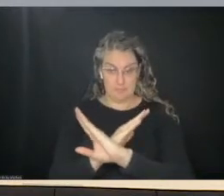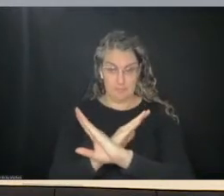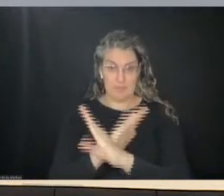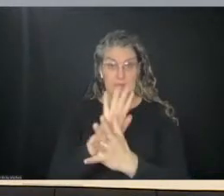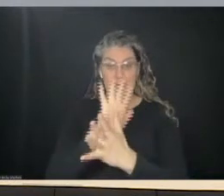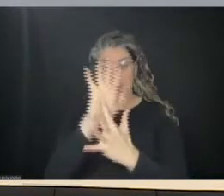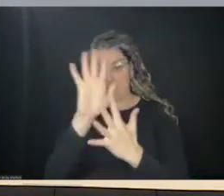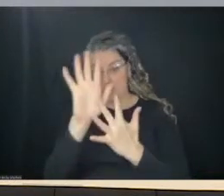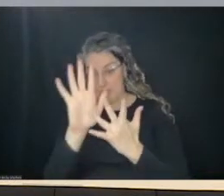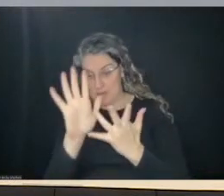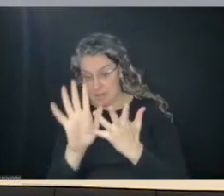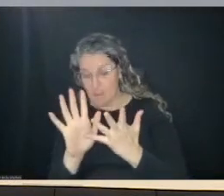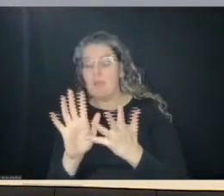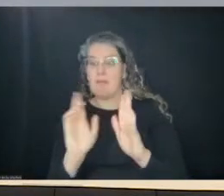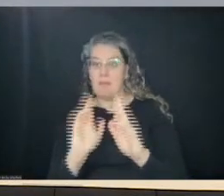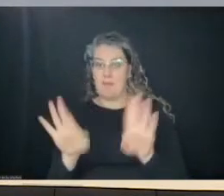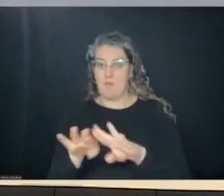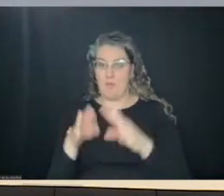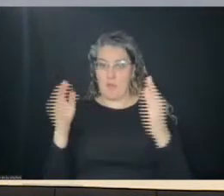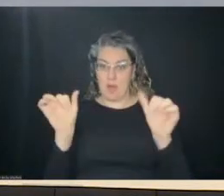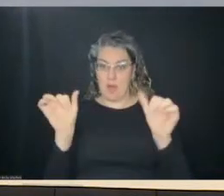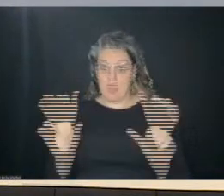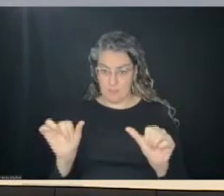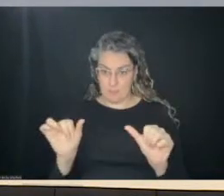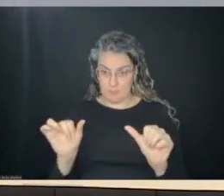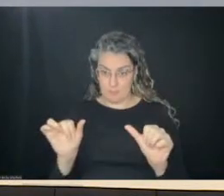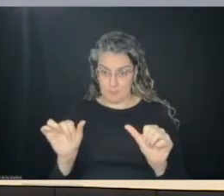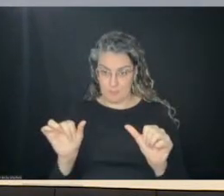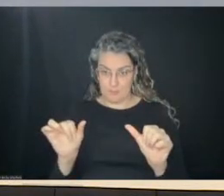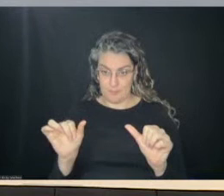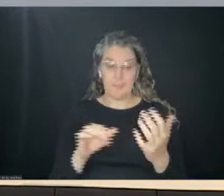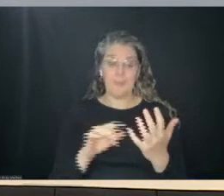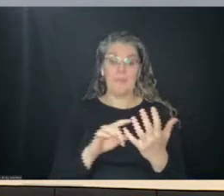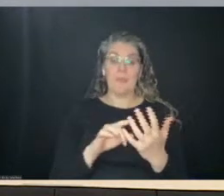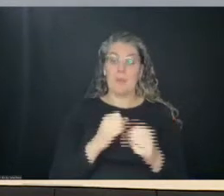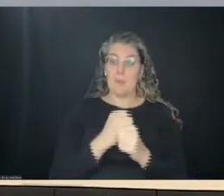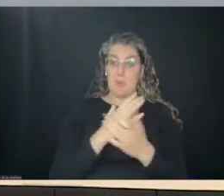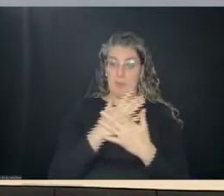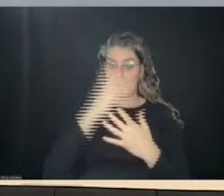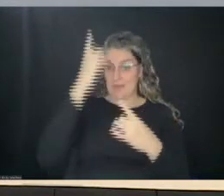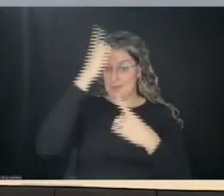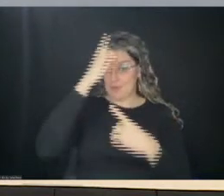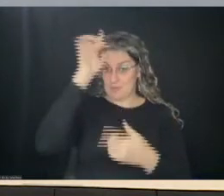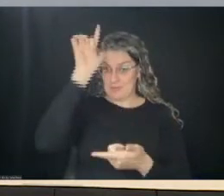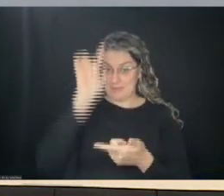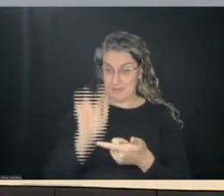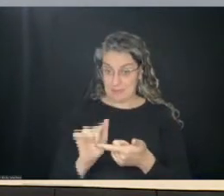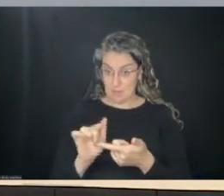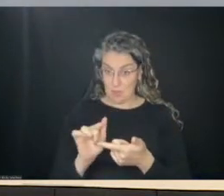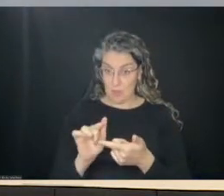PEI's plan is based on a couple of key factors. The level of disease is low, and transmission of